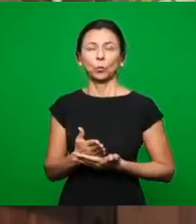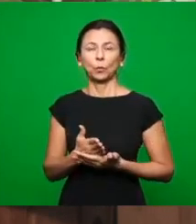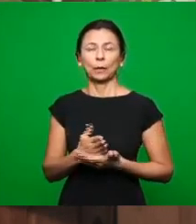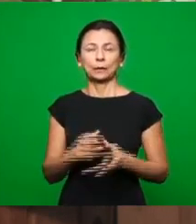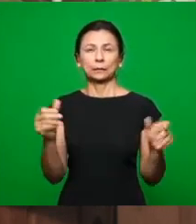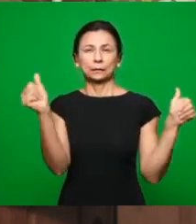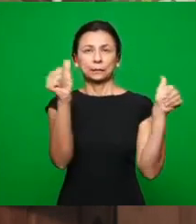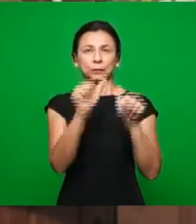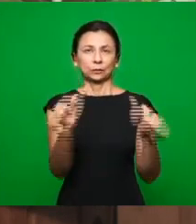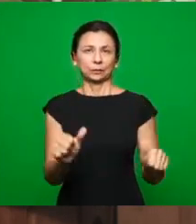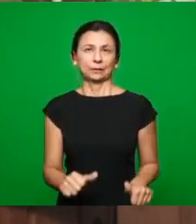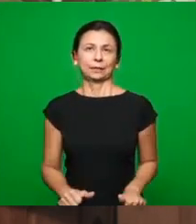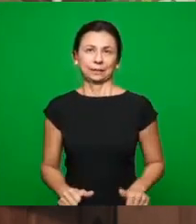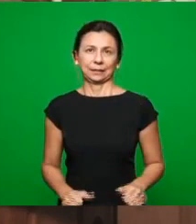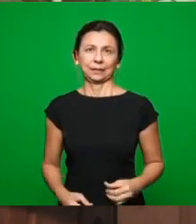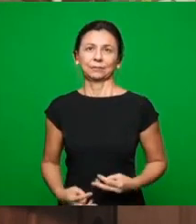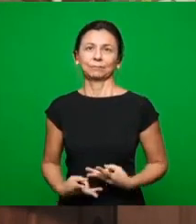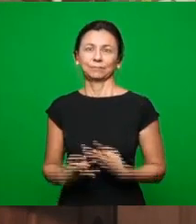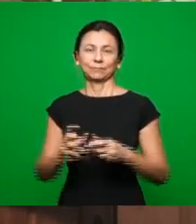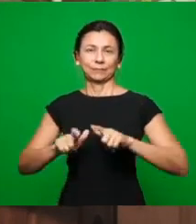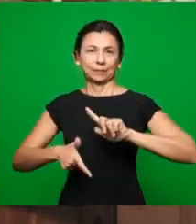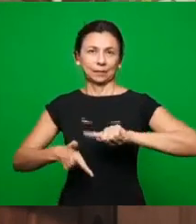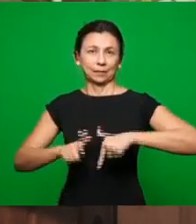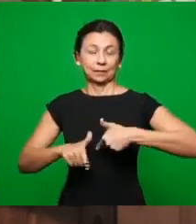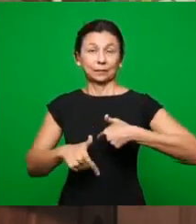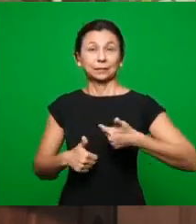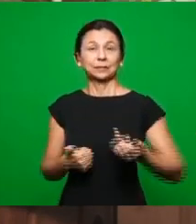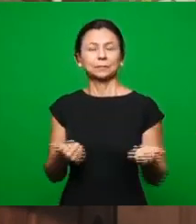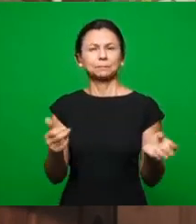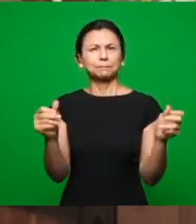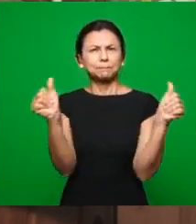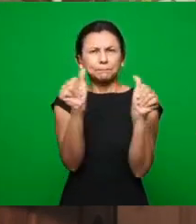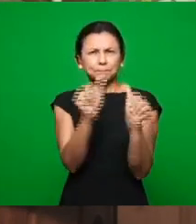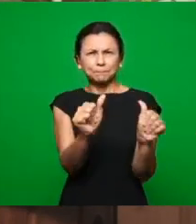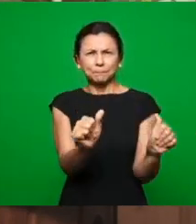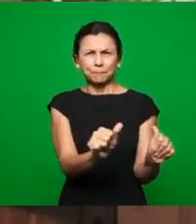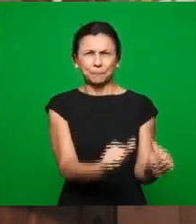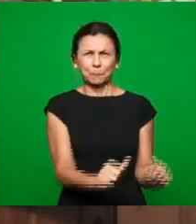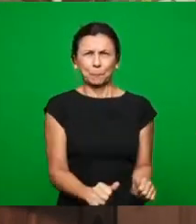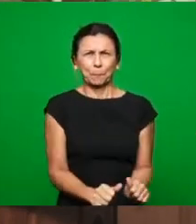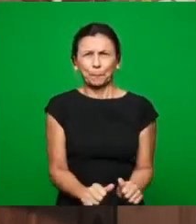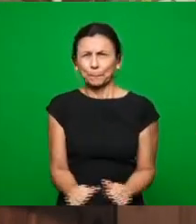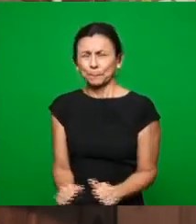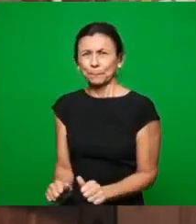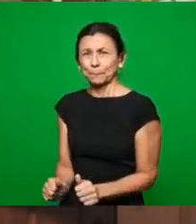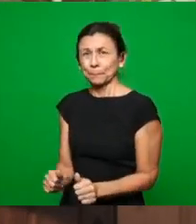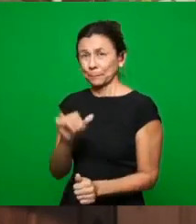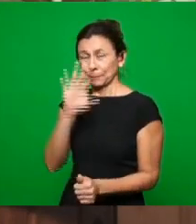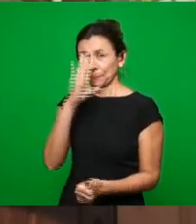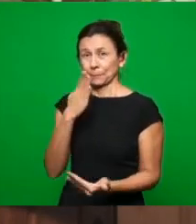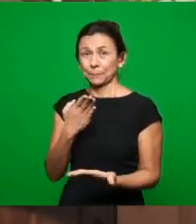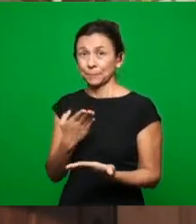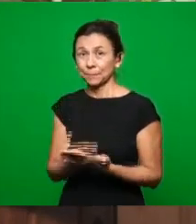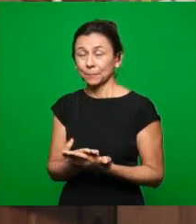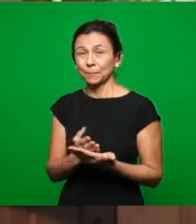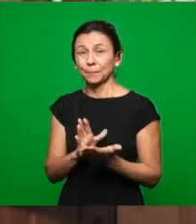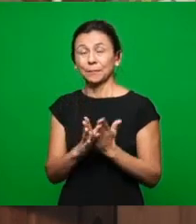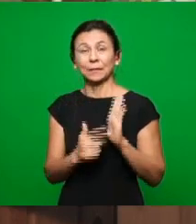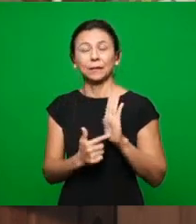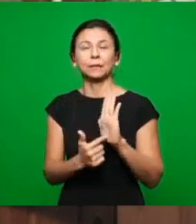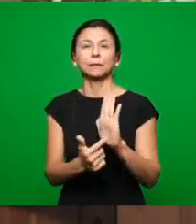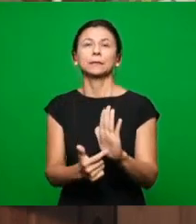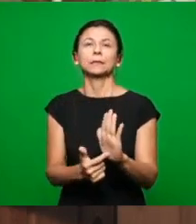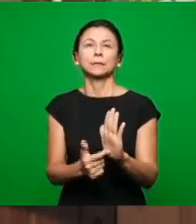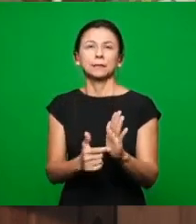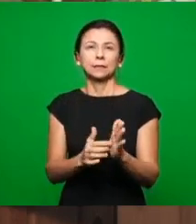for idolatry in relation to Israel. And see, idolatry. believing in idols, in the word of the